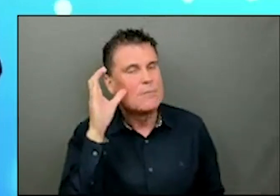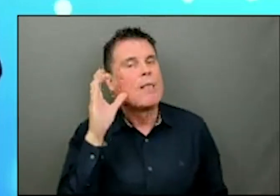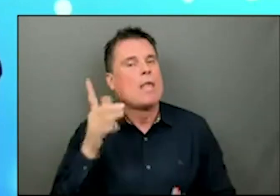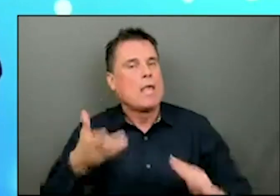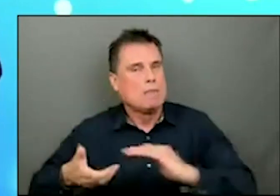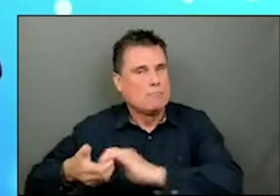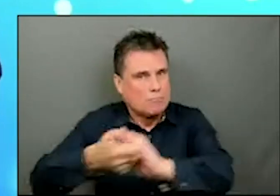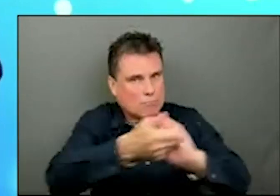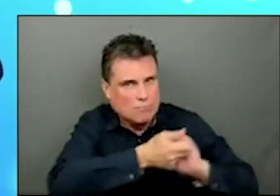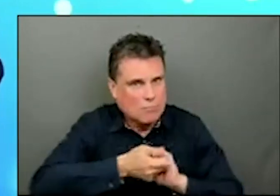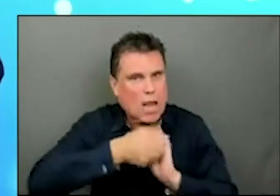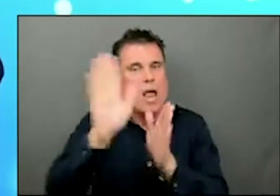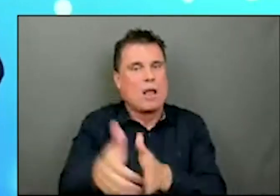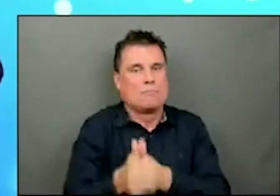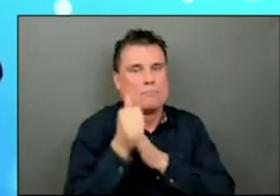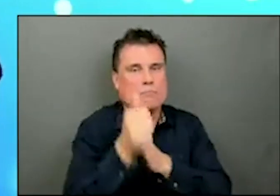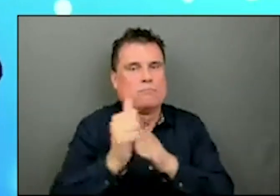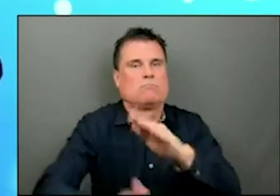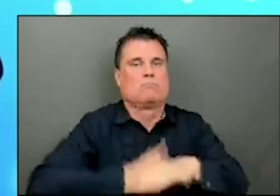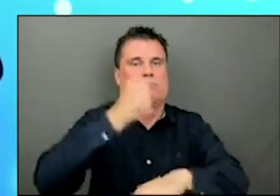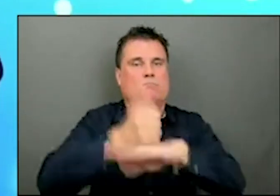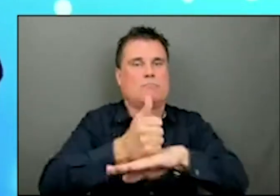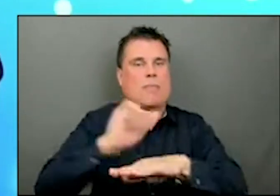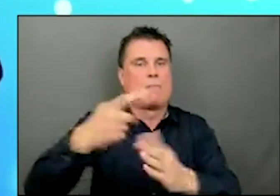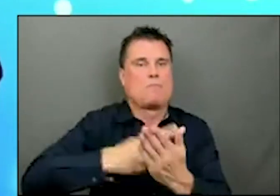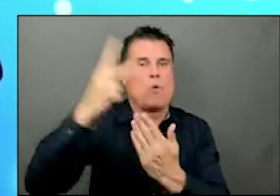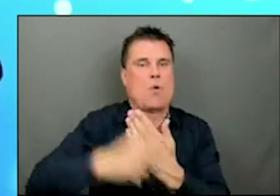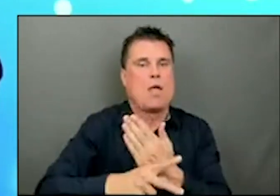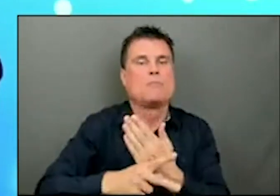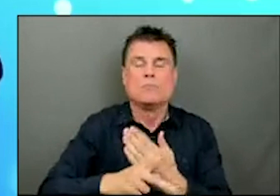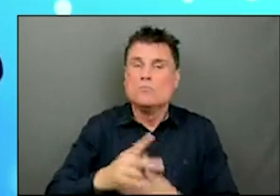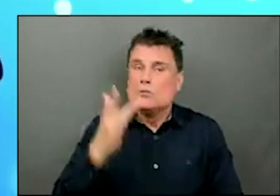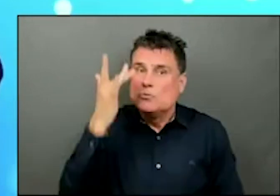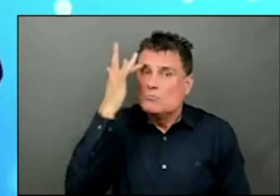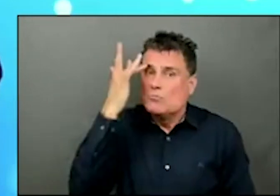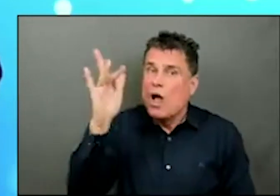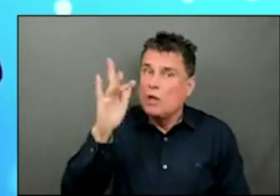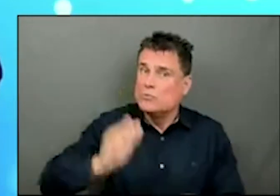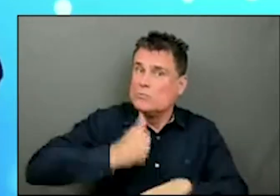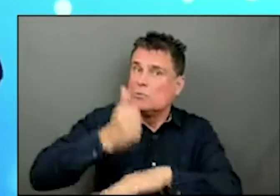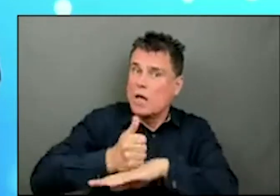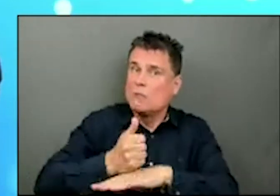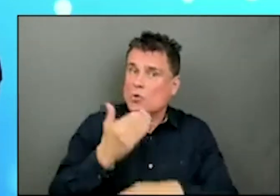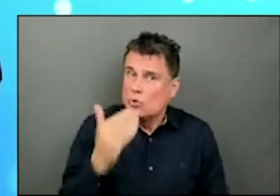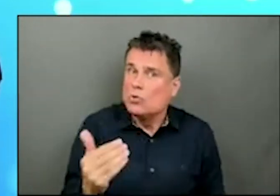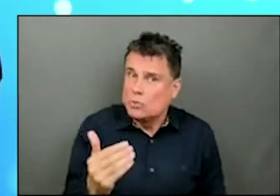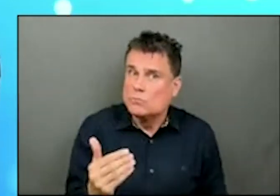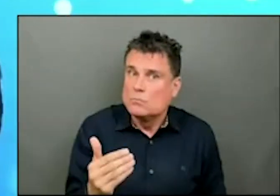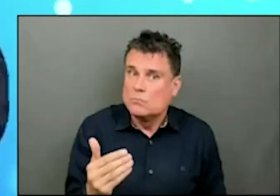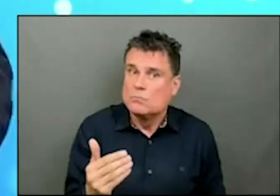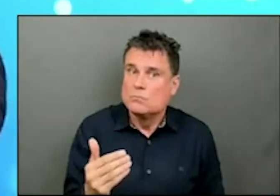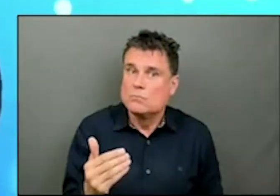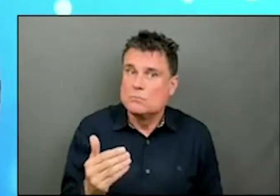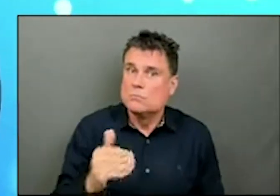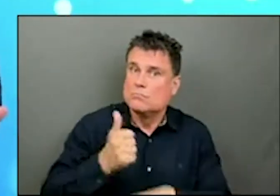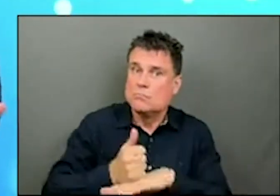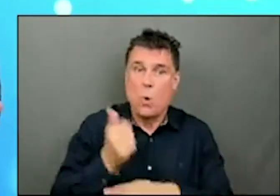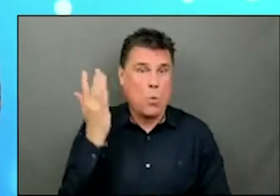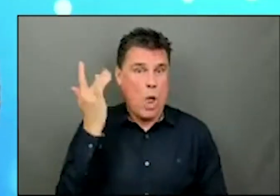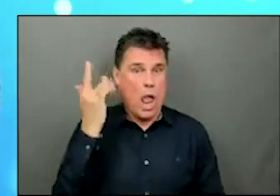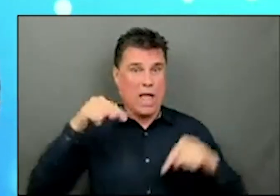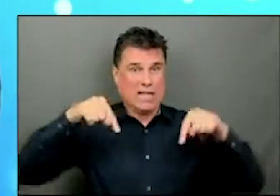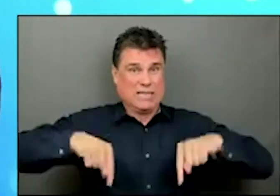to smartly build in BC. And why I say smartly is that it's been done in a way that actually sought out advice